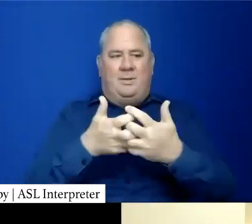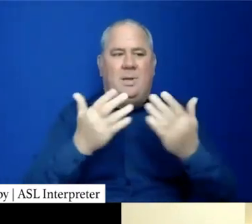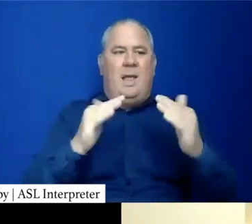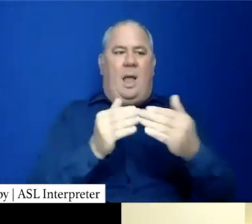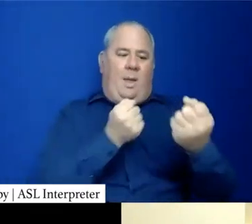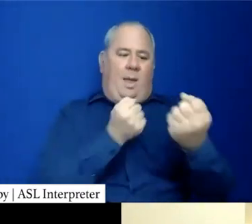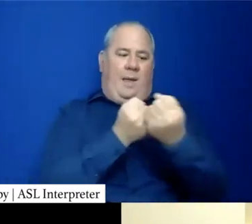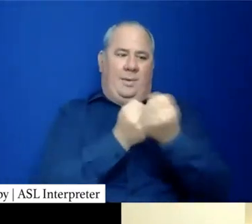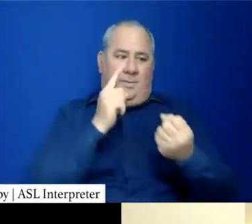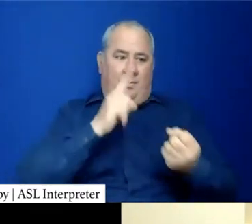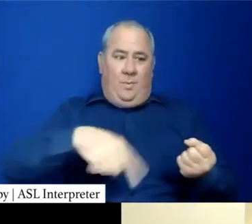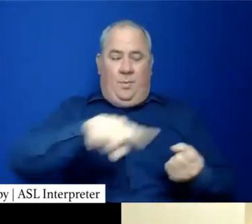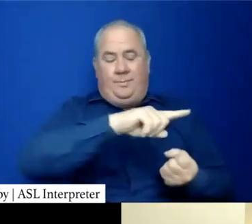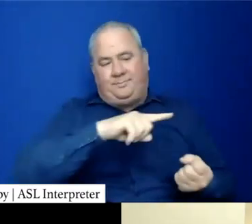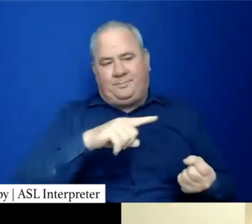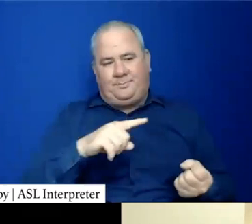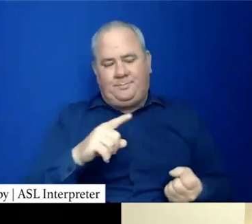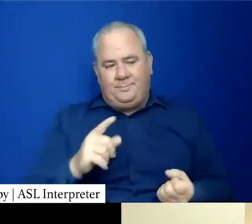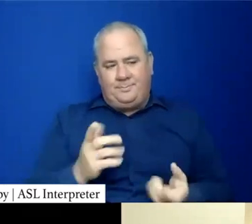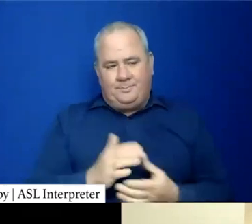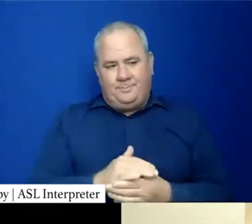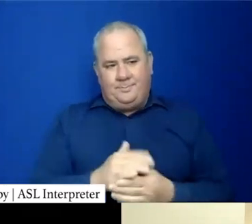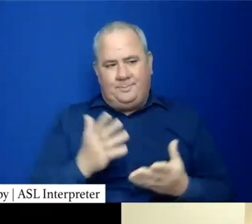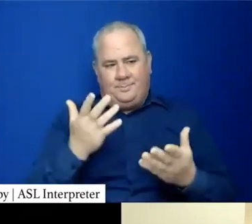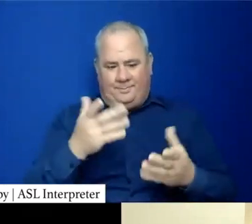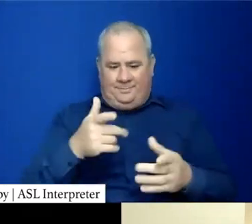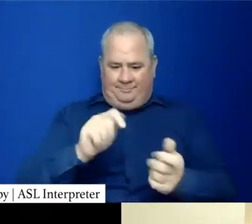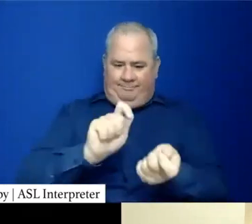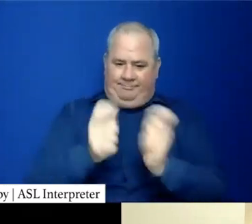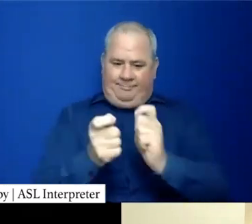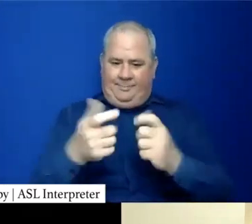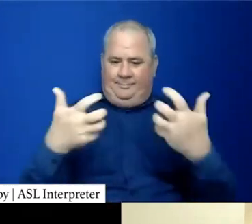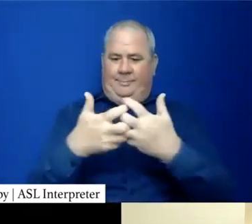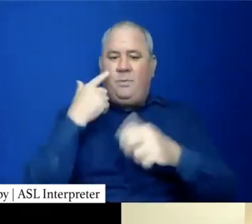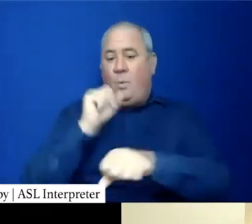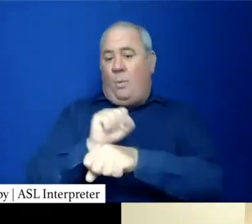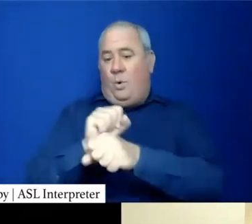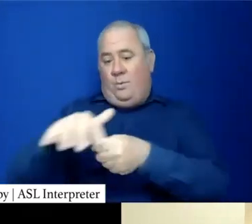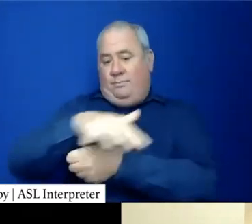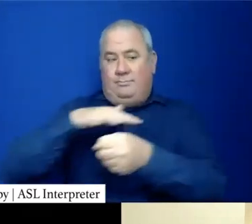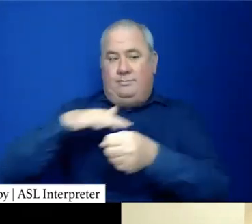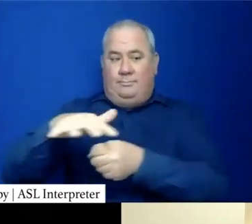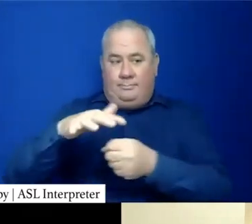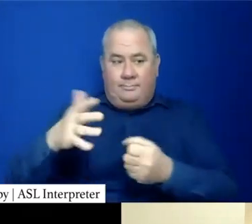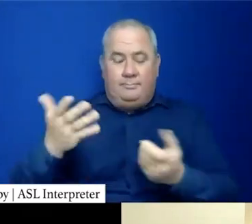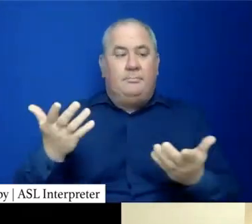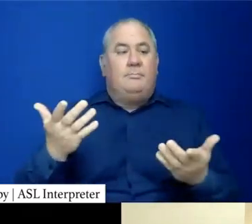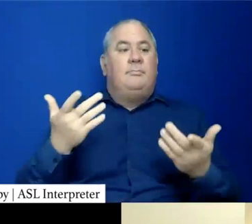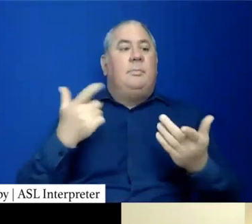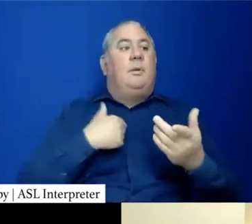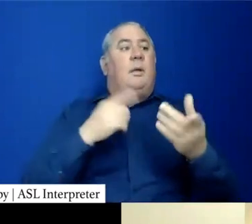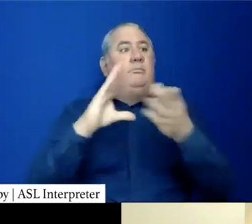against ableism in your workplace. Mm-hmm. Like, a colleague making an ableist comment during a training inspection